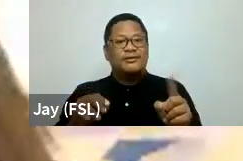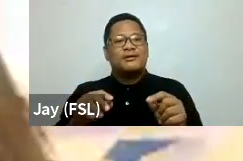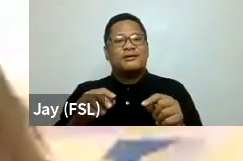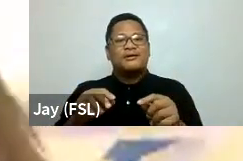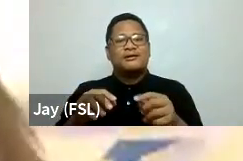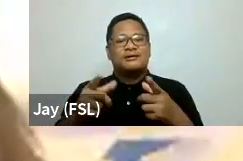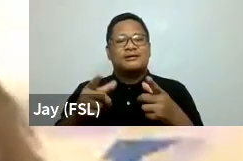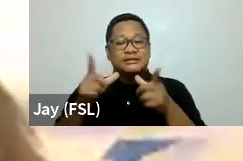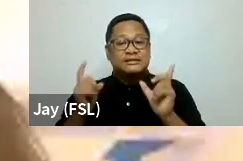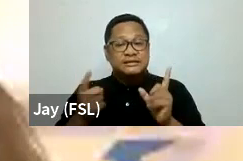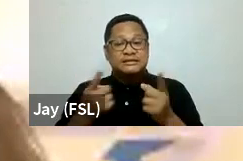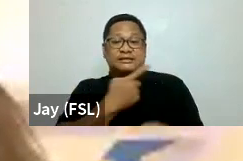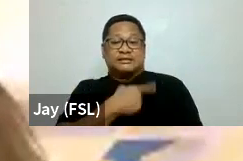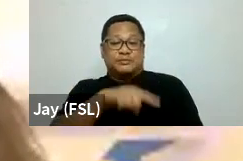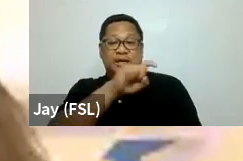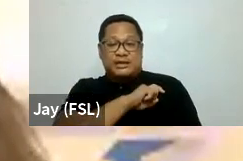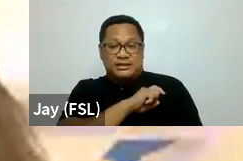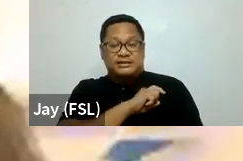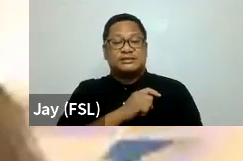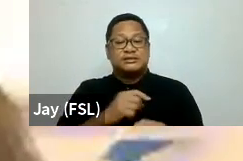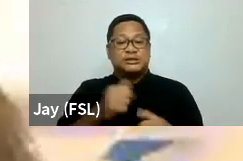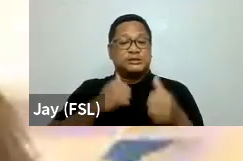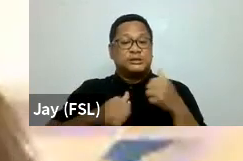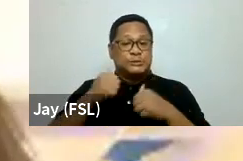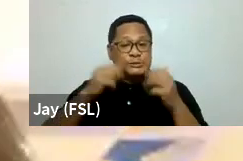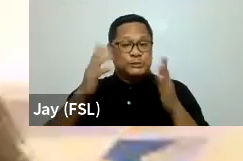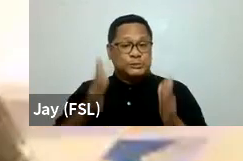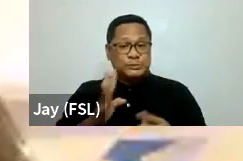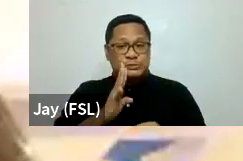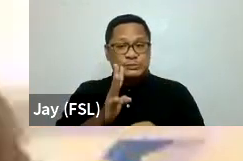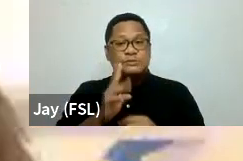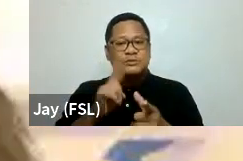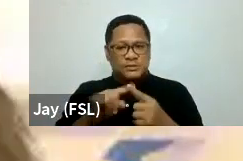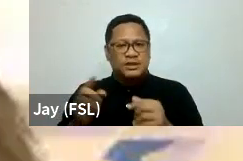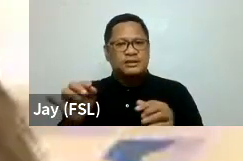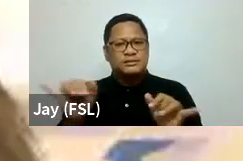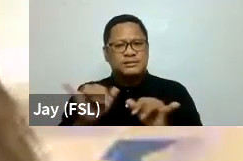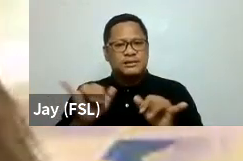speaking actor, and